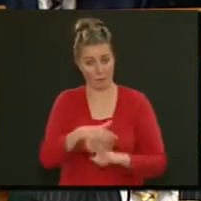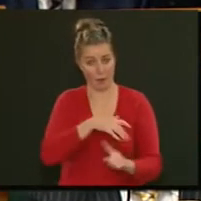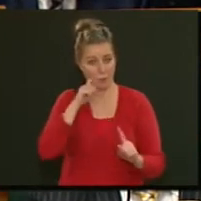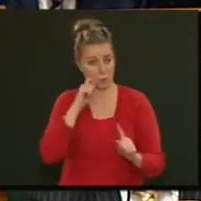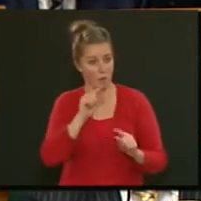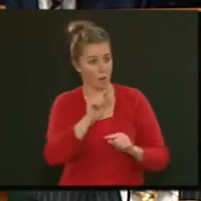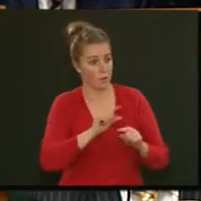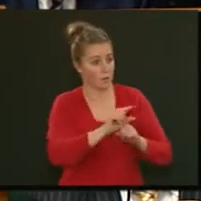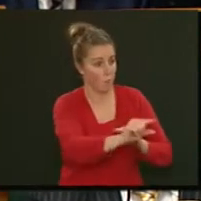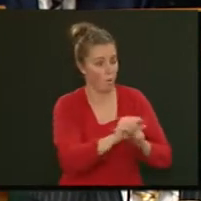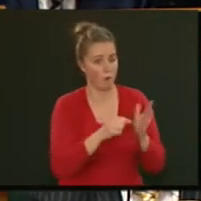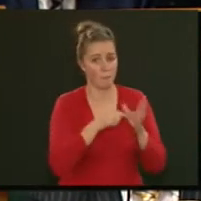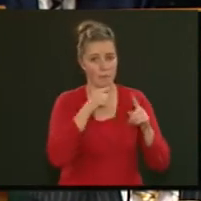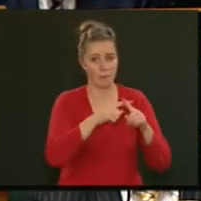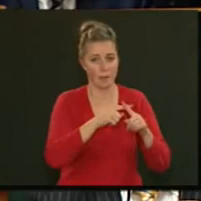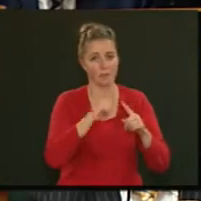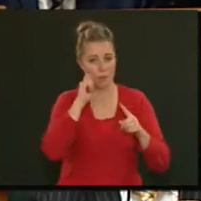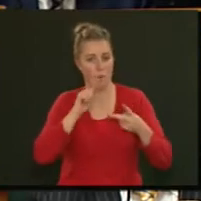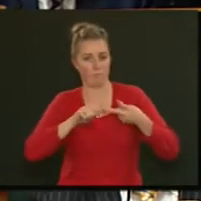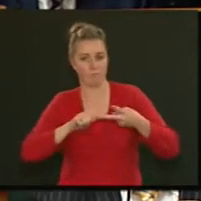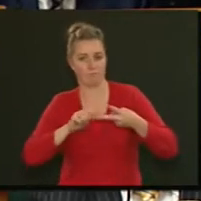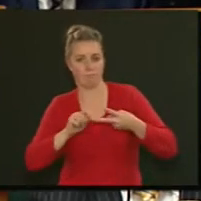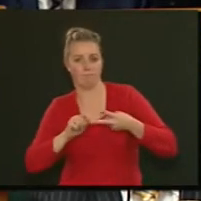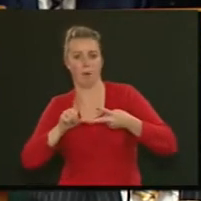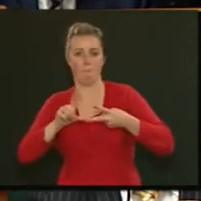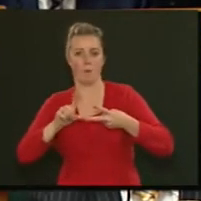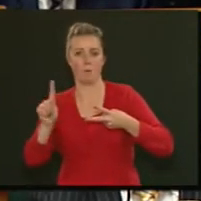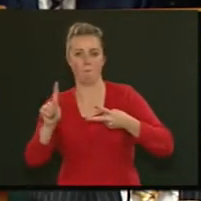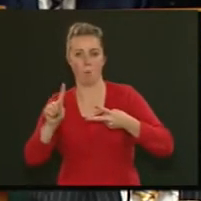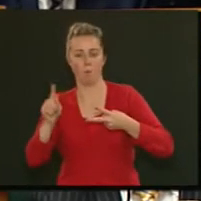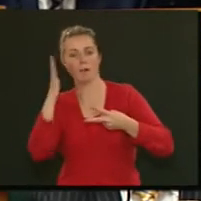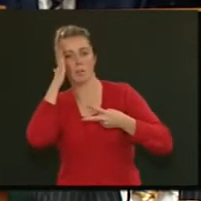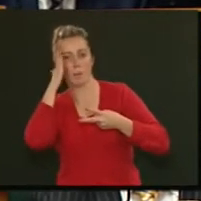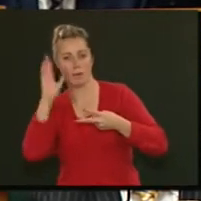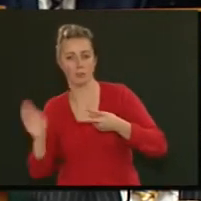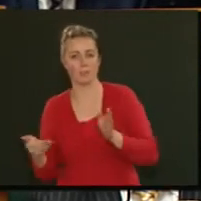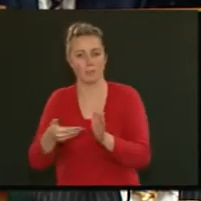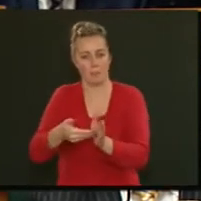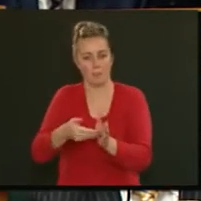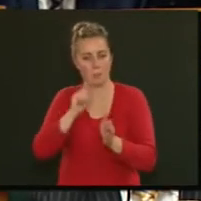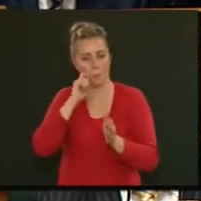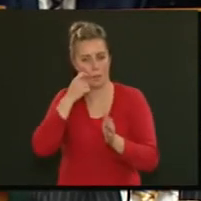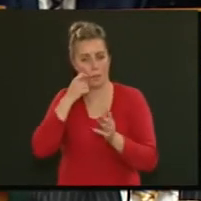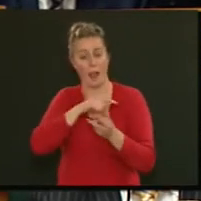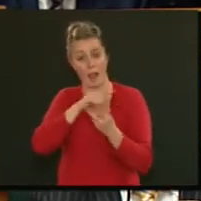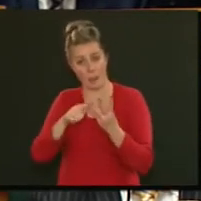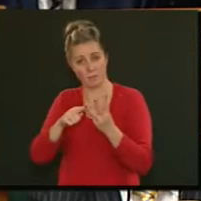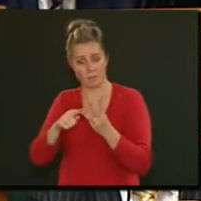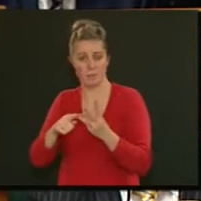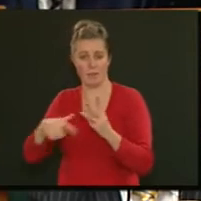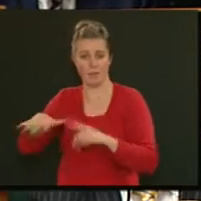from the tax component, they receive relatively more from the accommodation supplement and the family tax credit